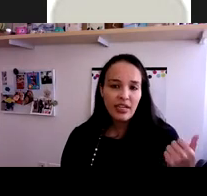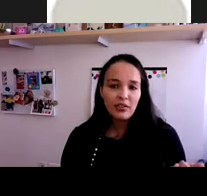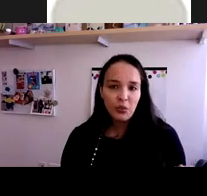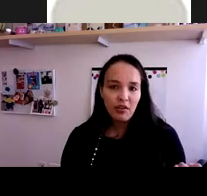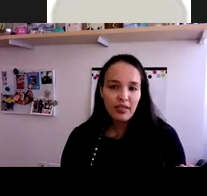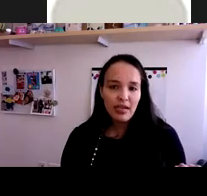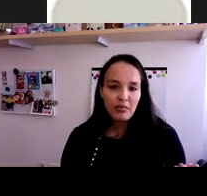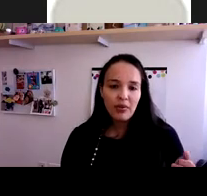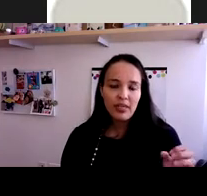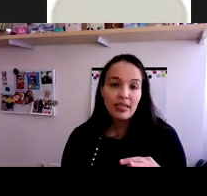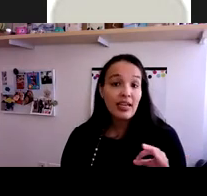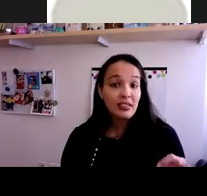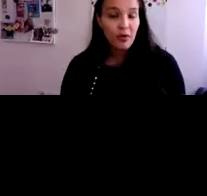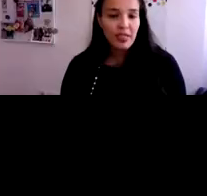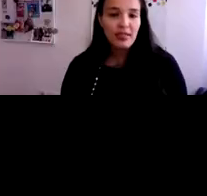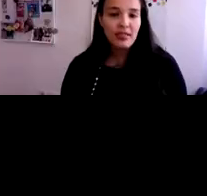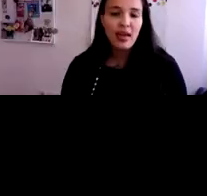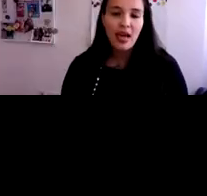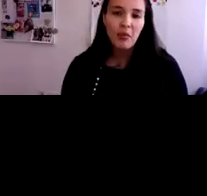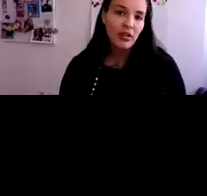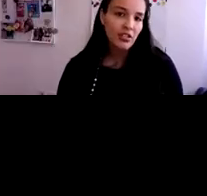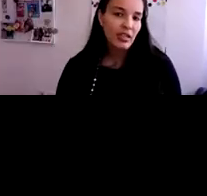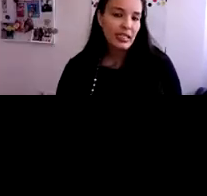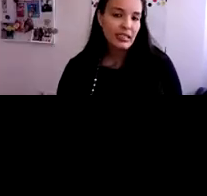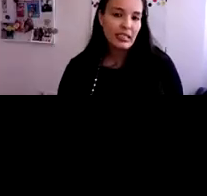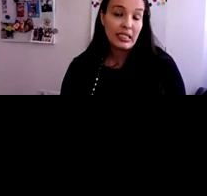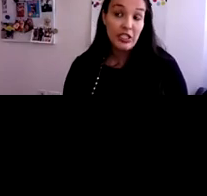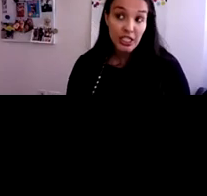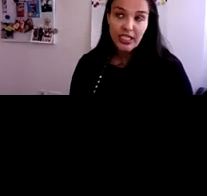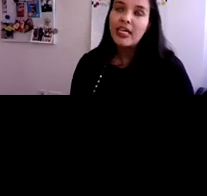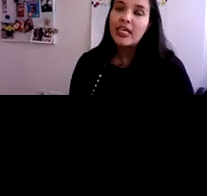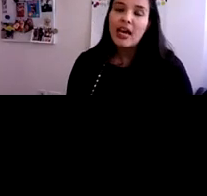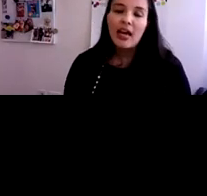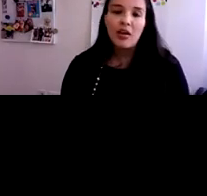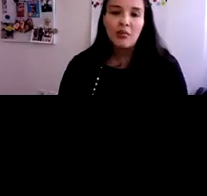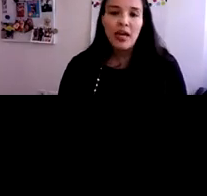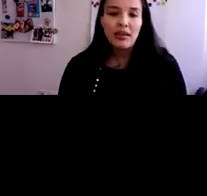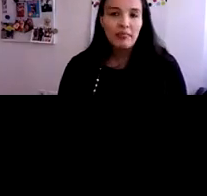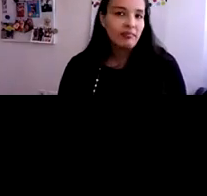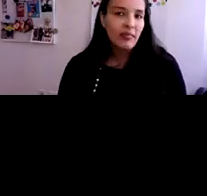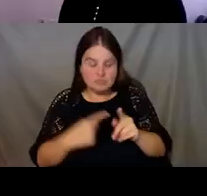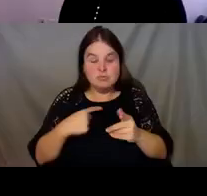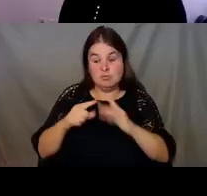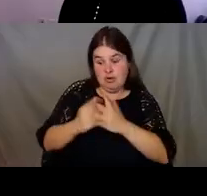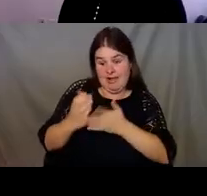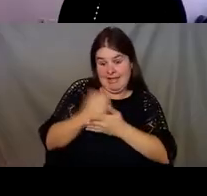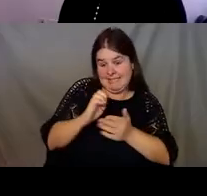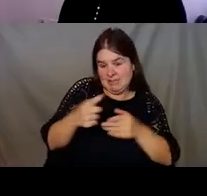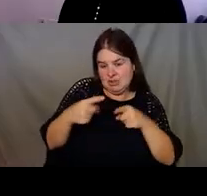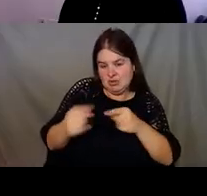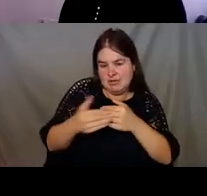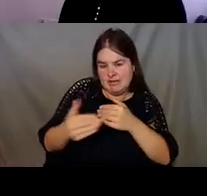the neonatal and 12-month time points in the last 4 months. And we're going to start collecting EEG in the next couple of